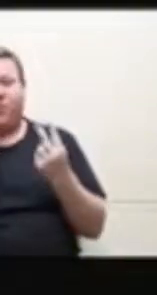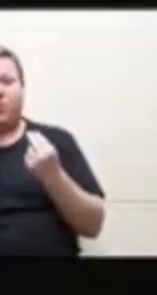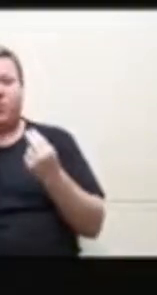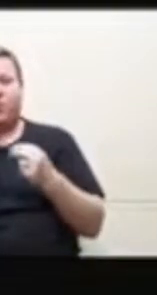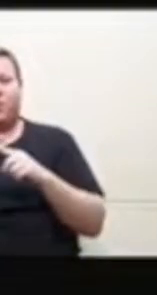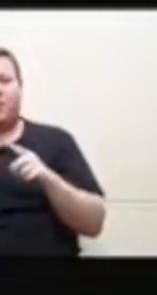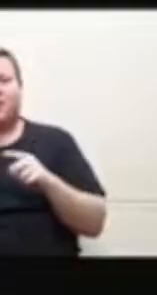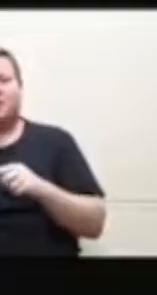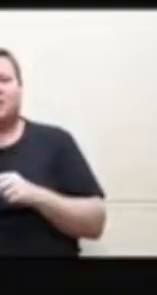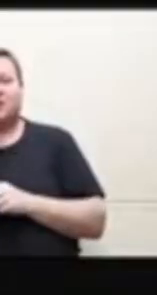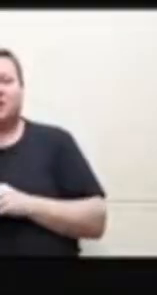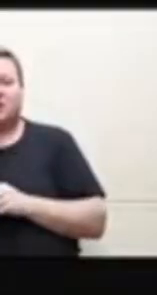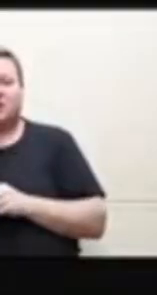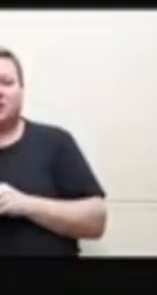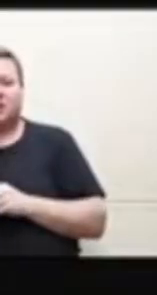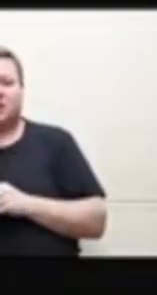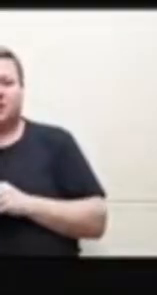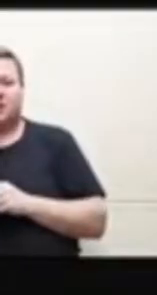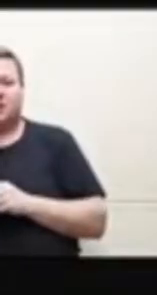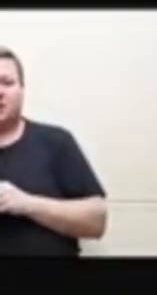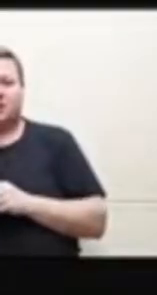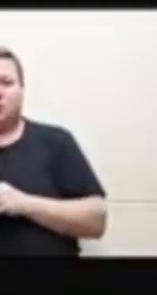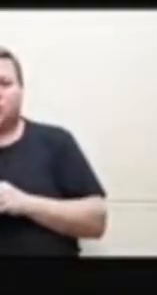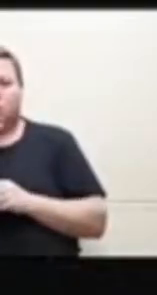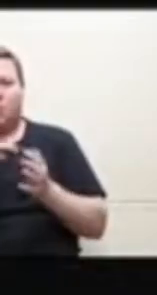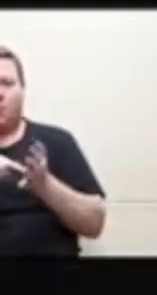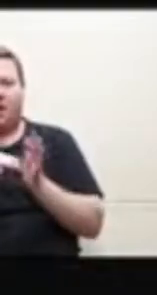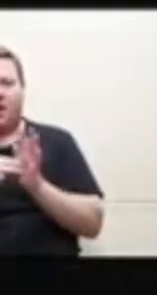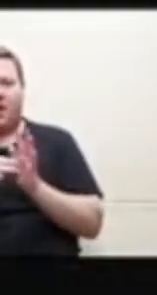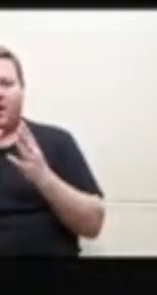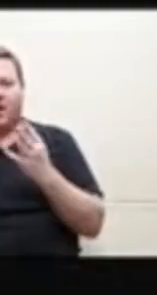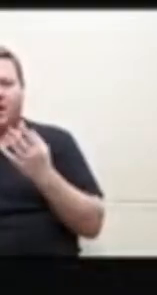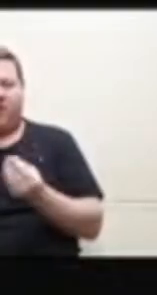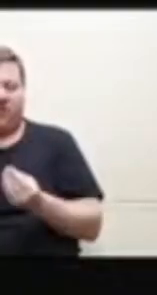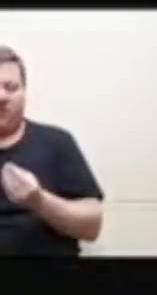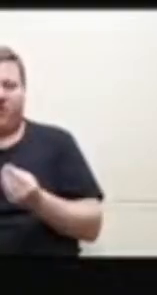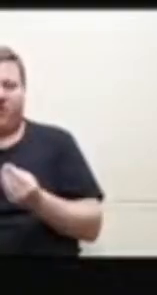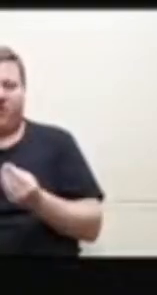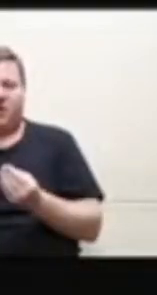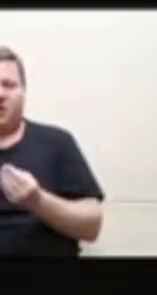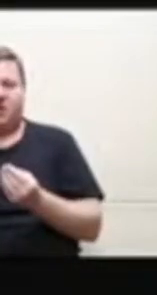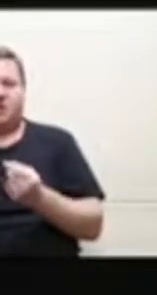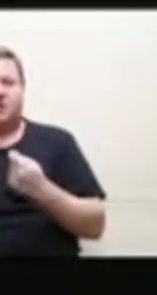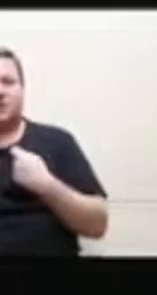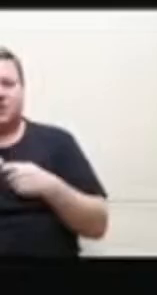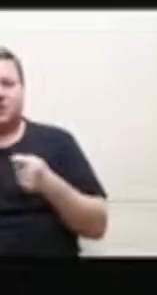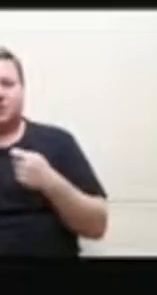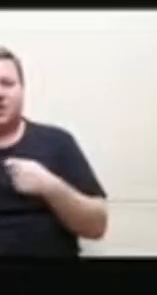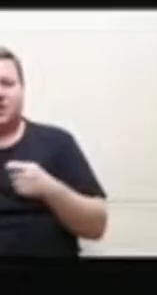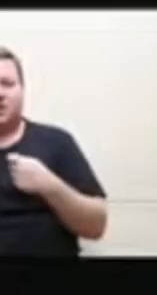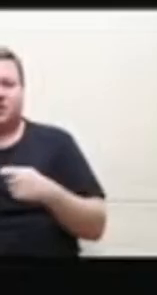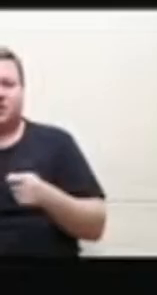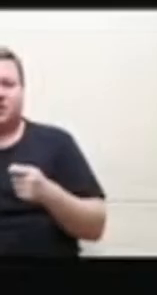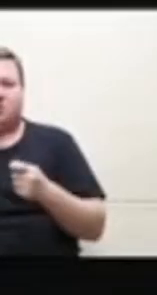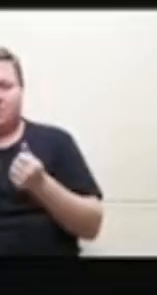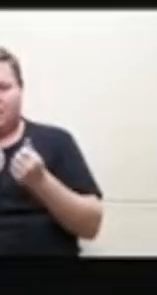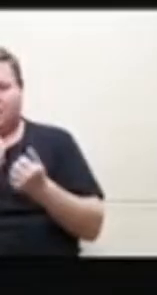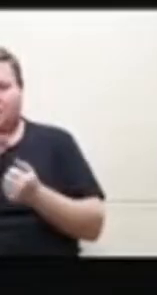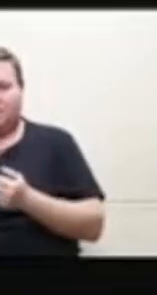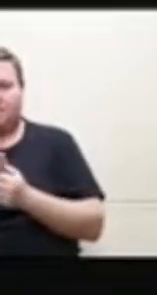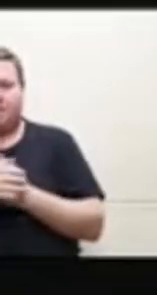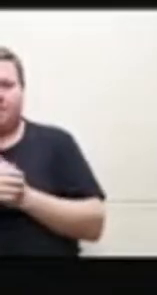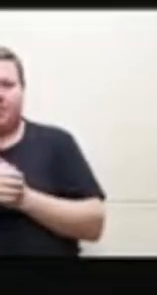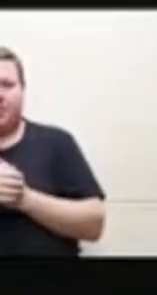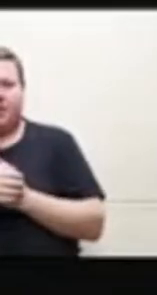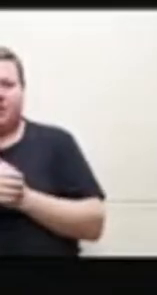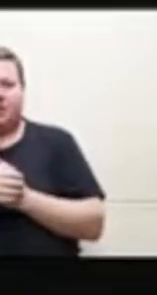that on what you had actually planned, you actually didn't spend all the money there. So you